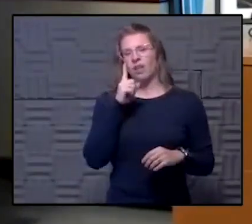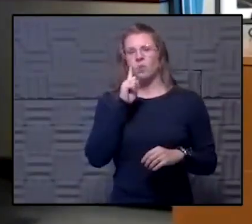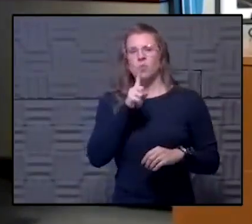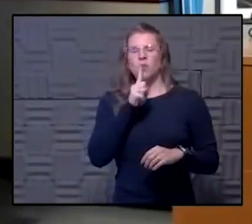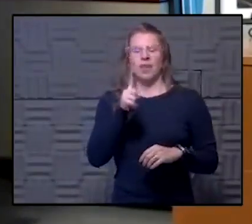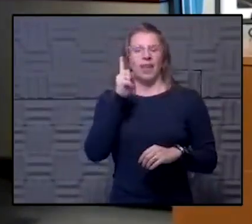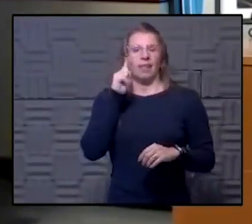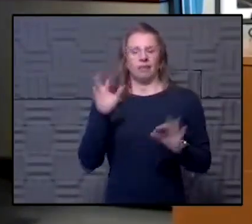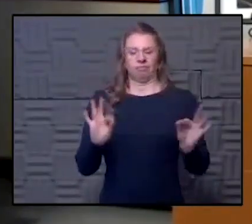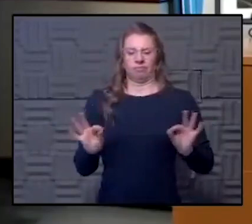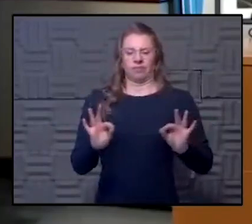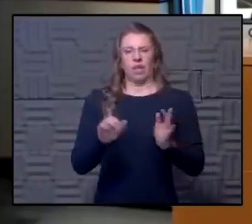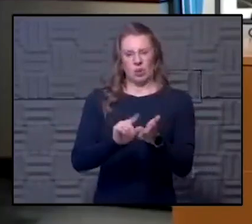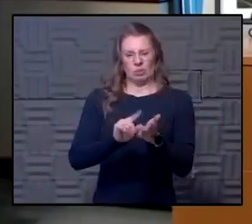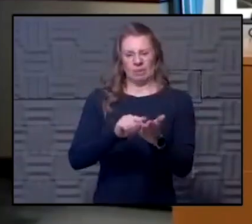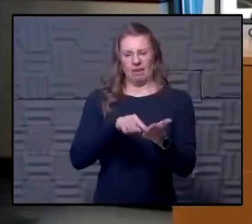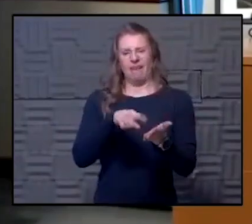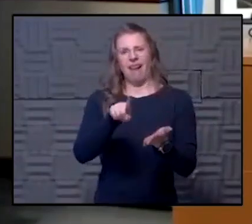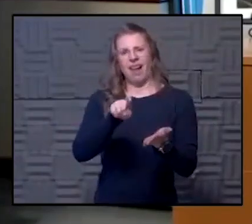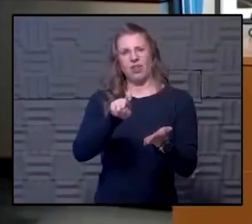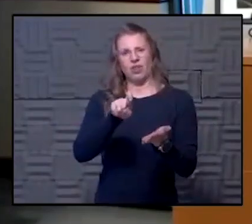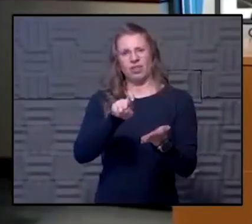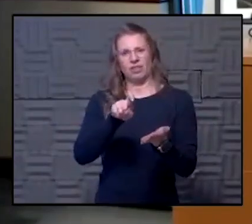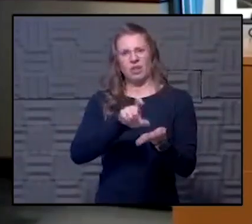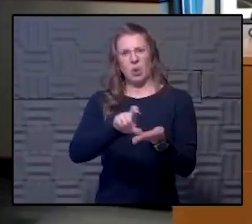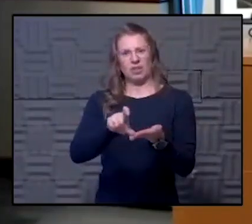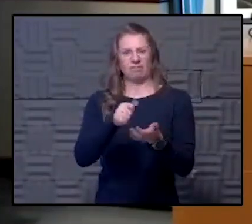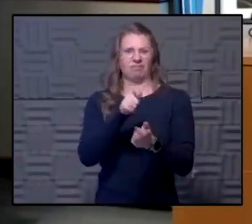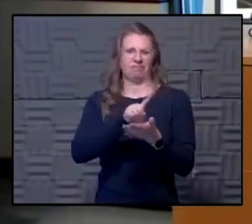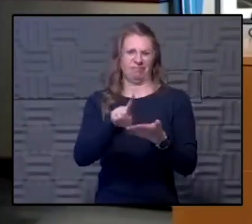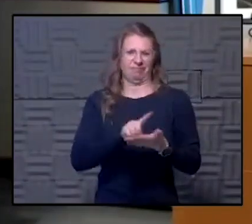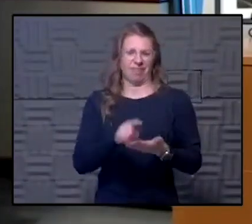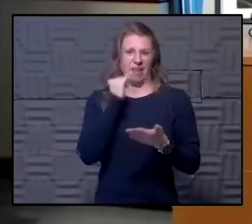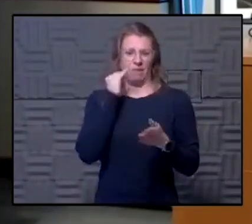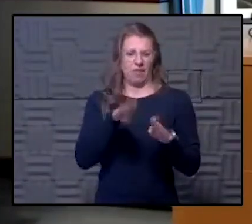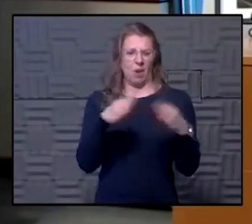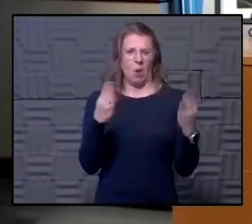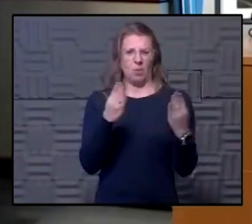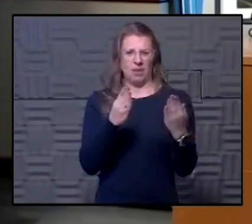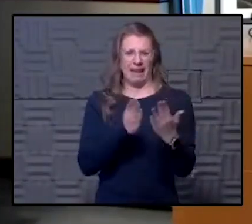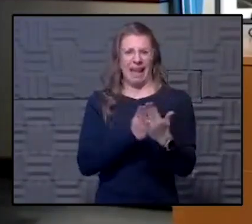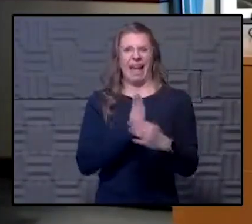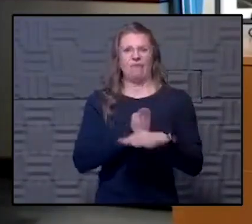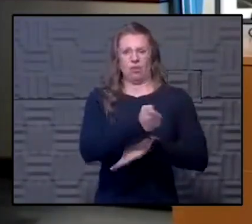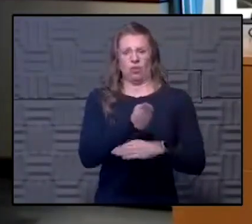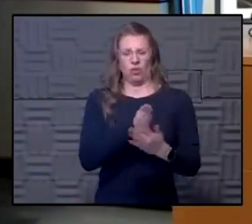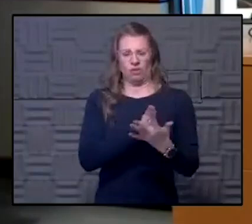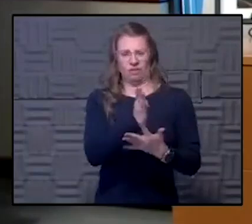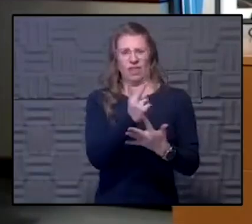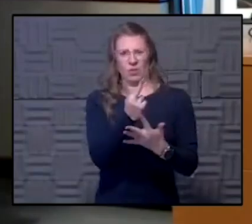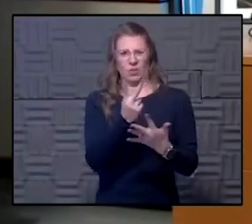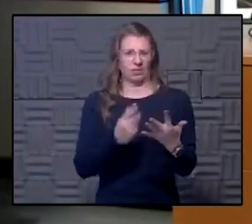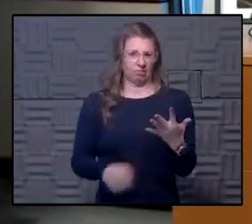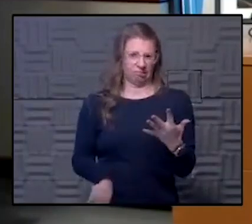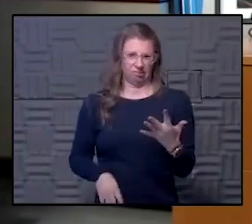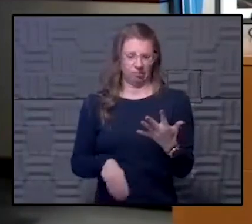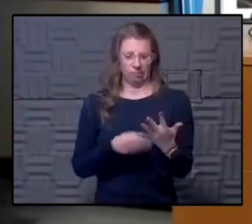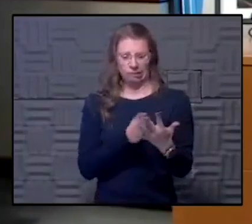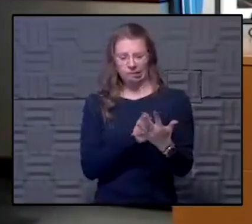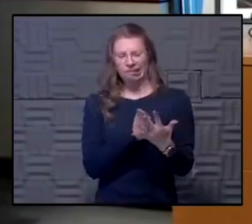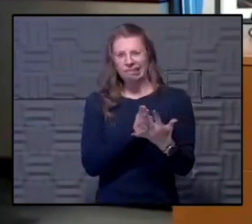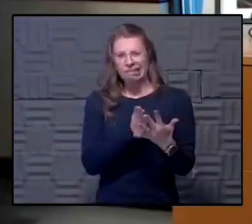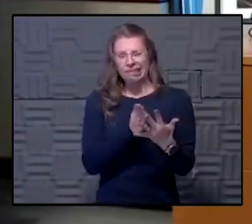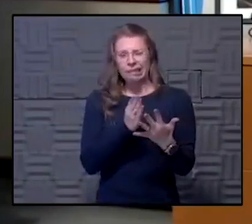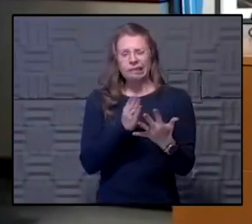made the newspaper the other day has 100 doses a week. And if they're opening up beyond phase 2, they're not opening very far beyond phase